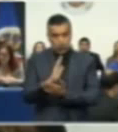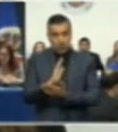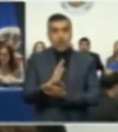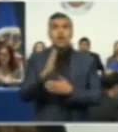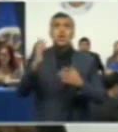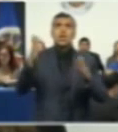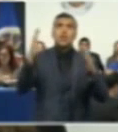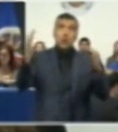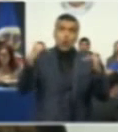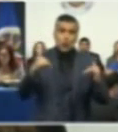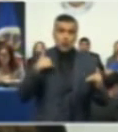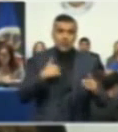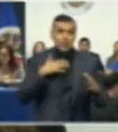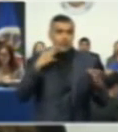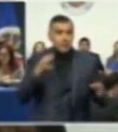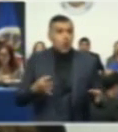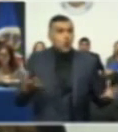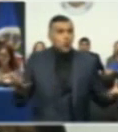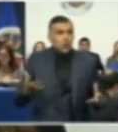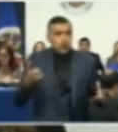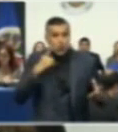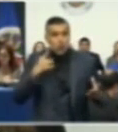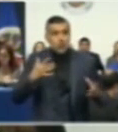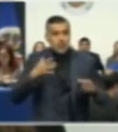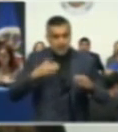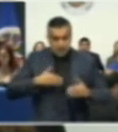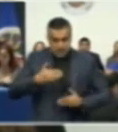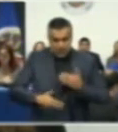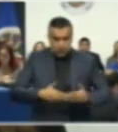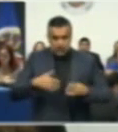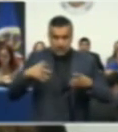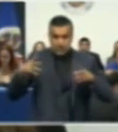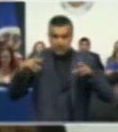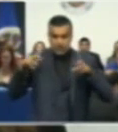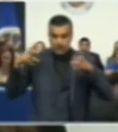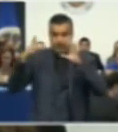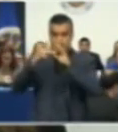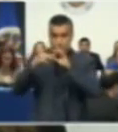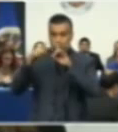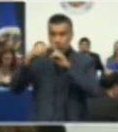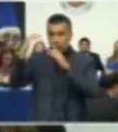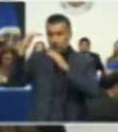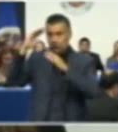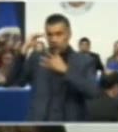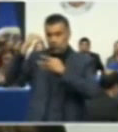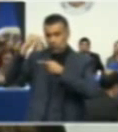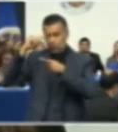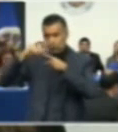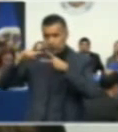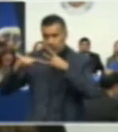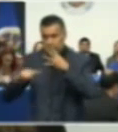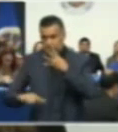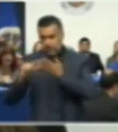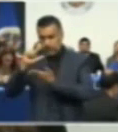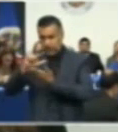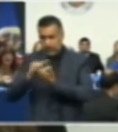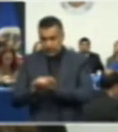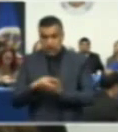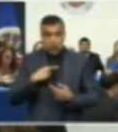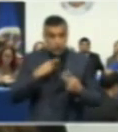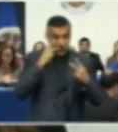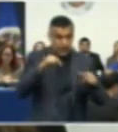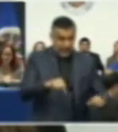and then you have to then determine what are some of the concrete steps that go along with it. So I see that and this hearing as an opportunity